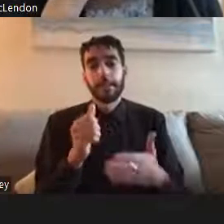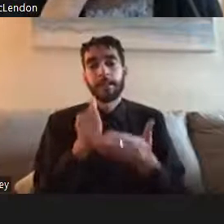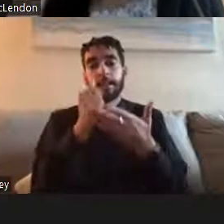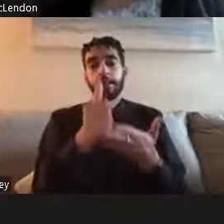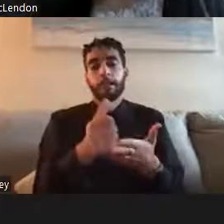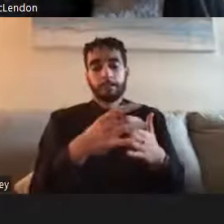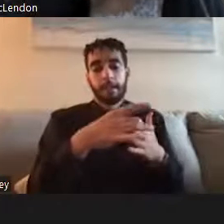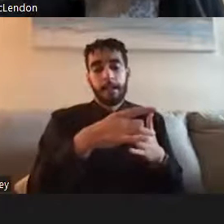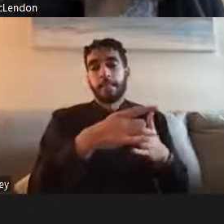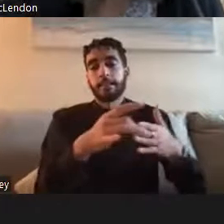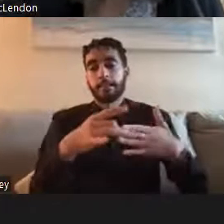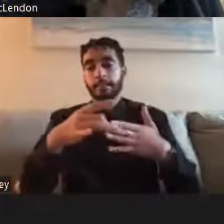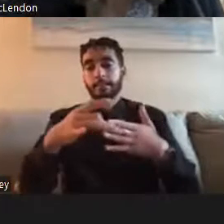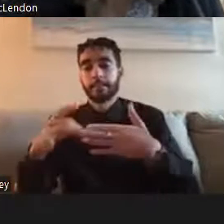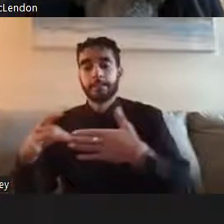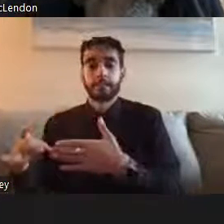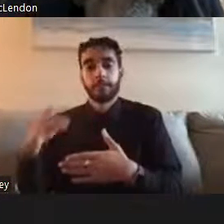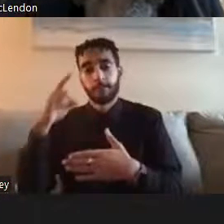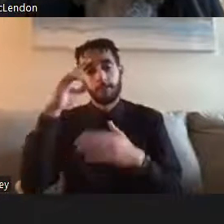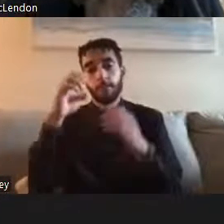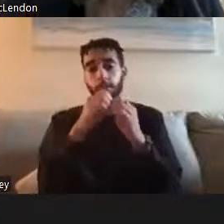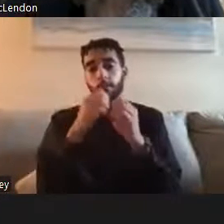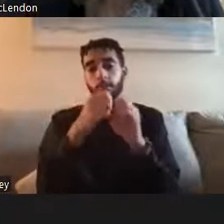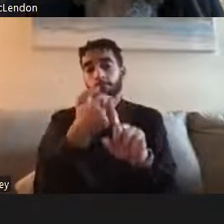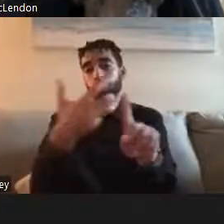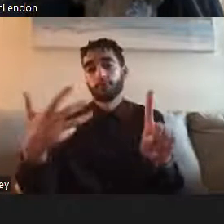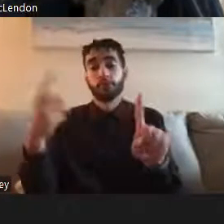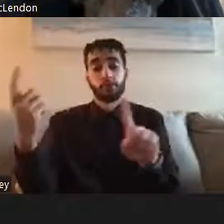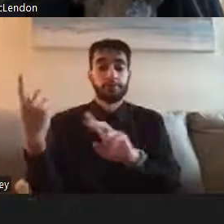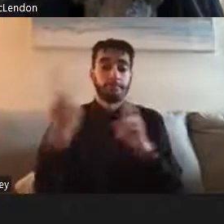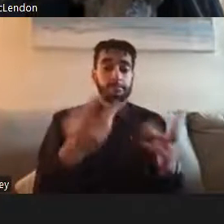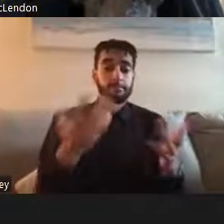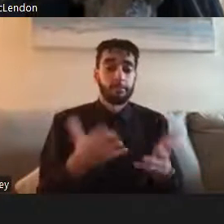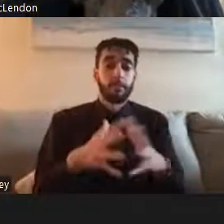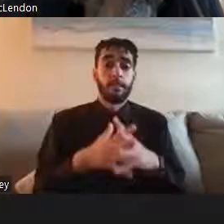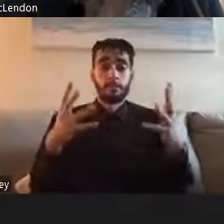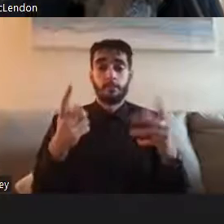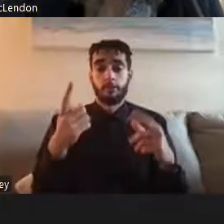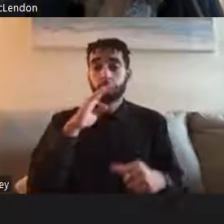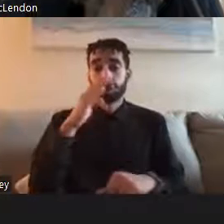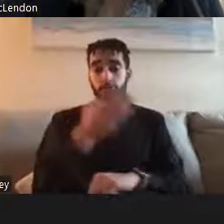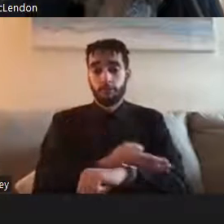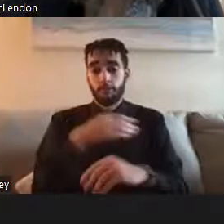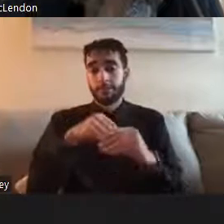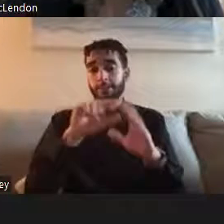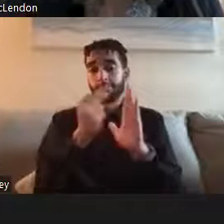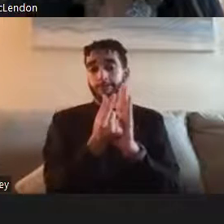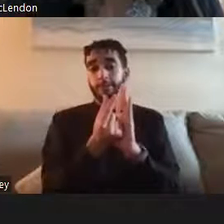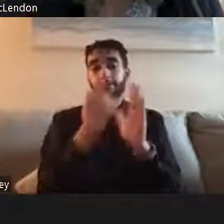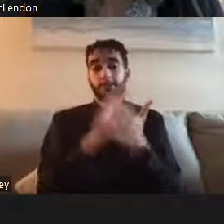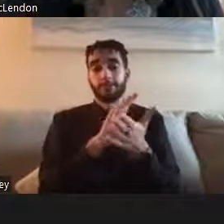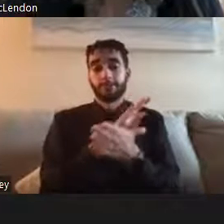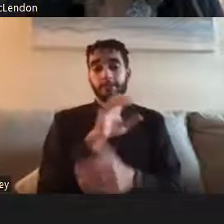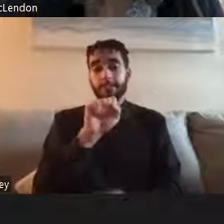for further dialogue. She does visit out here fairly often because she has a daughter in graduate school at Stanford.